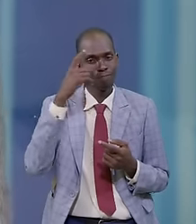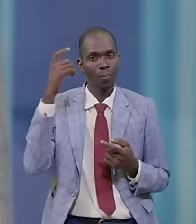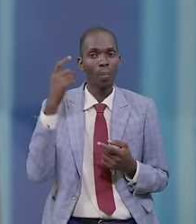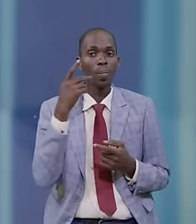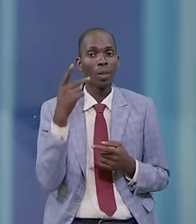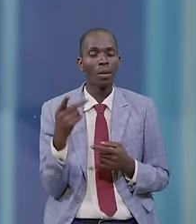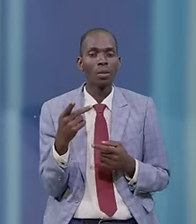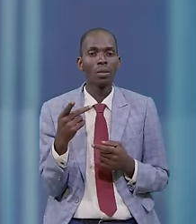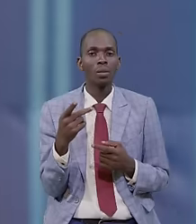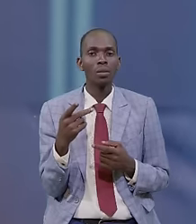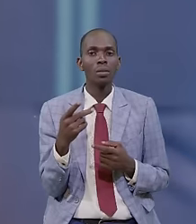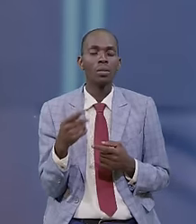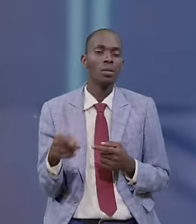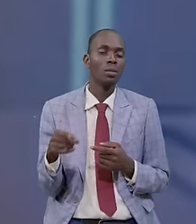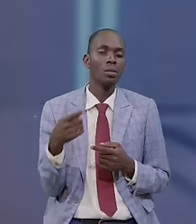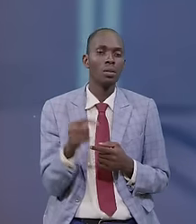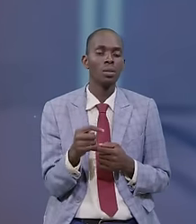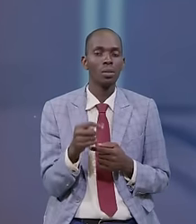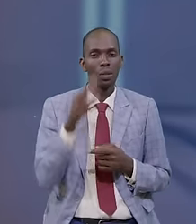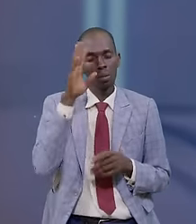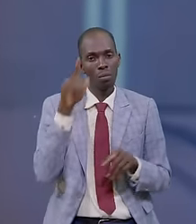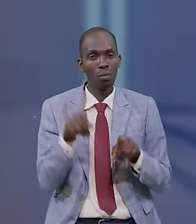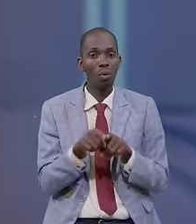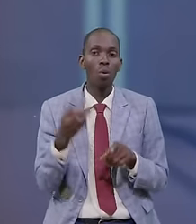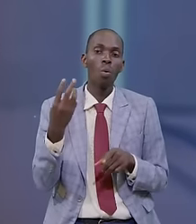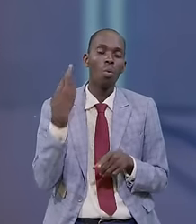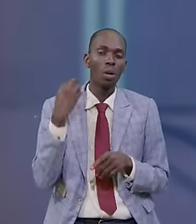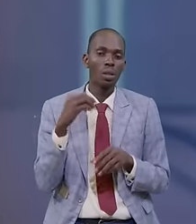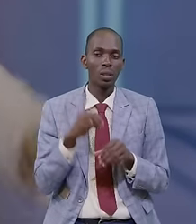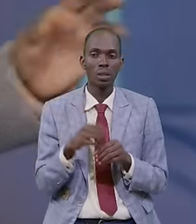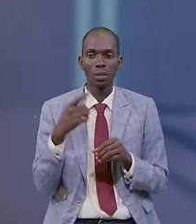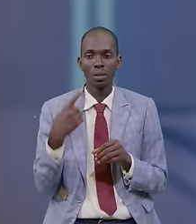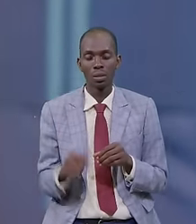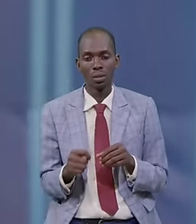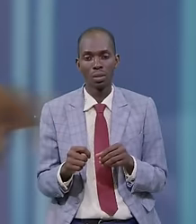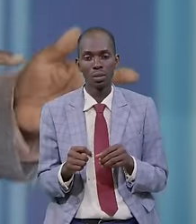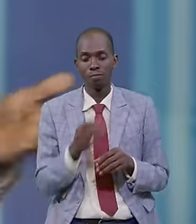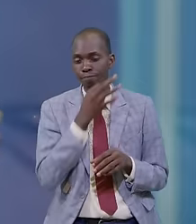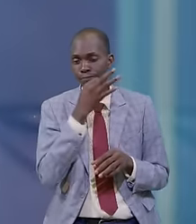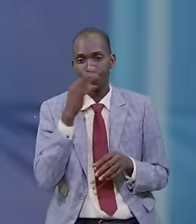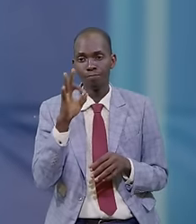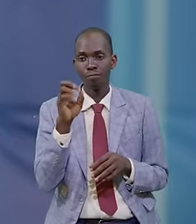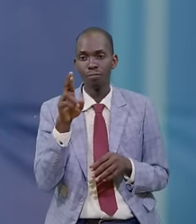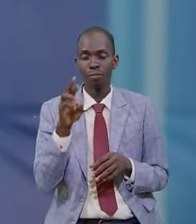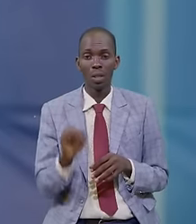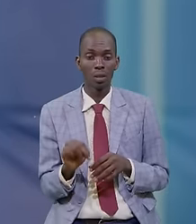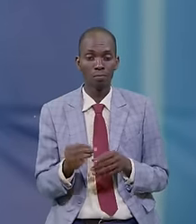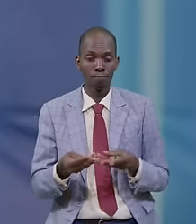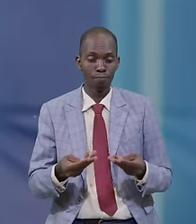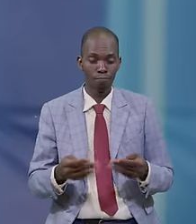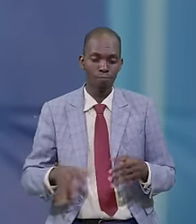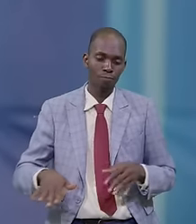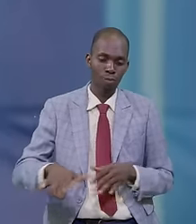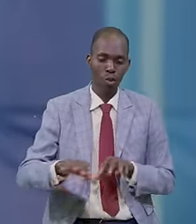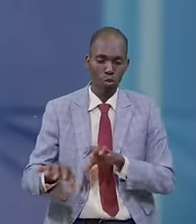They were watching over their father's flock. And the father said, go and show yourself